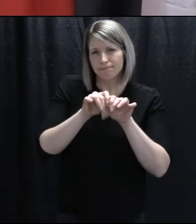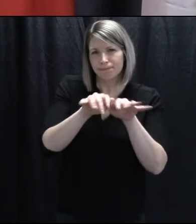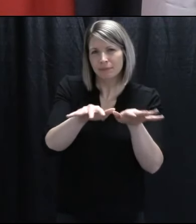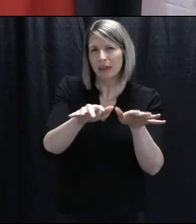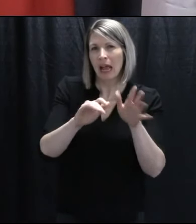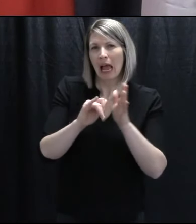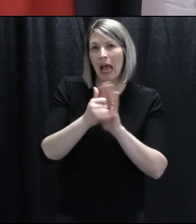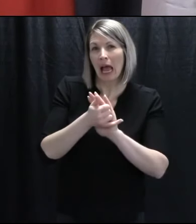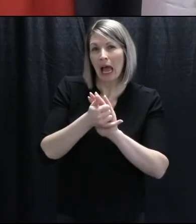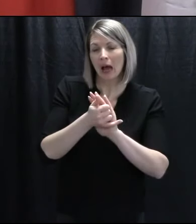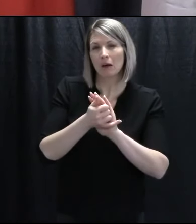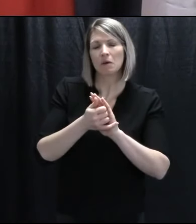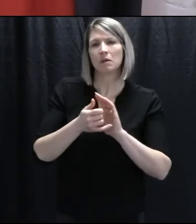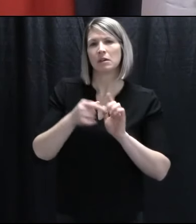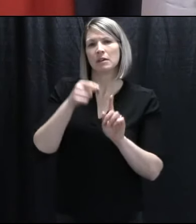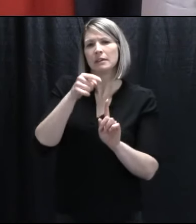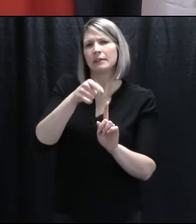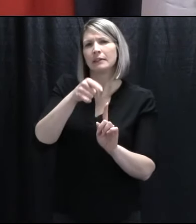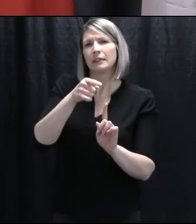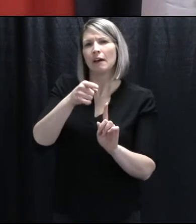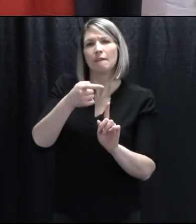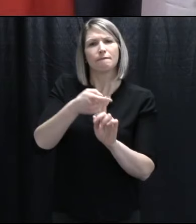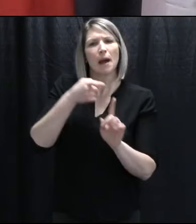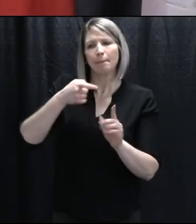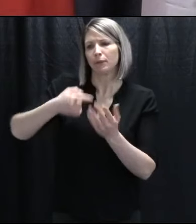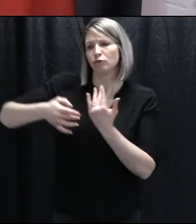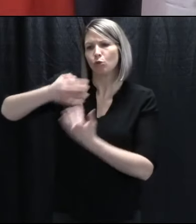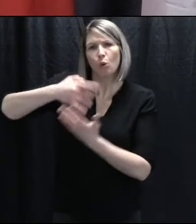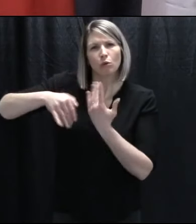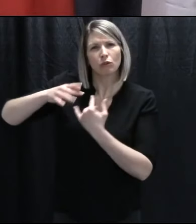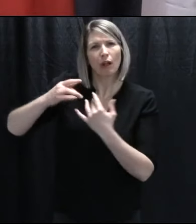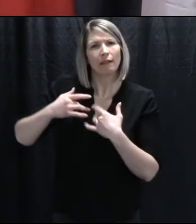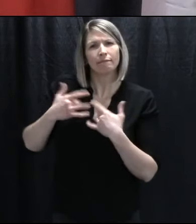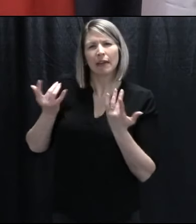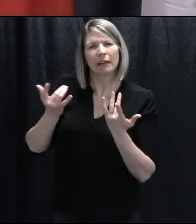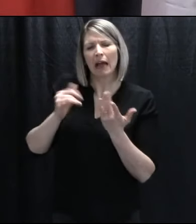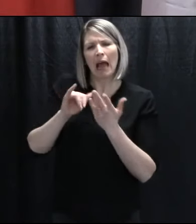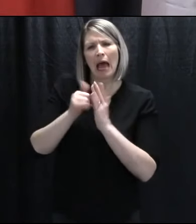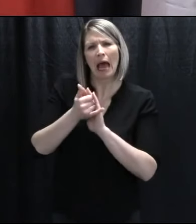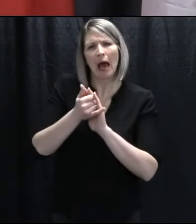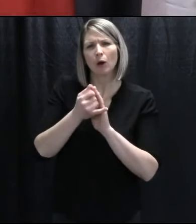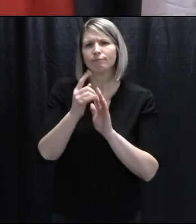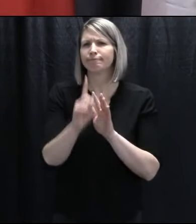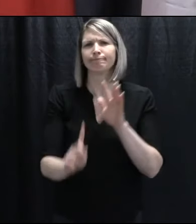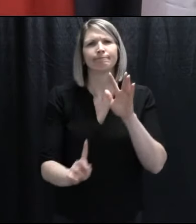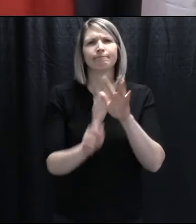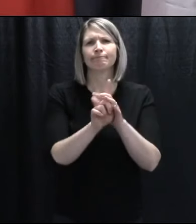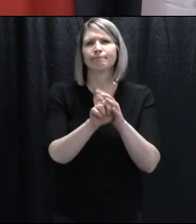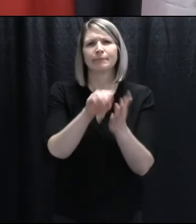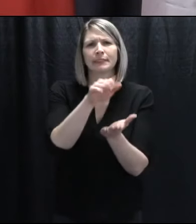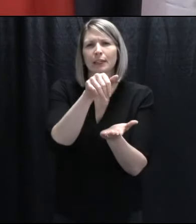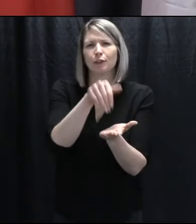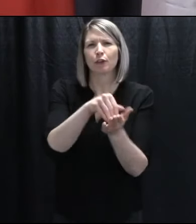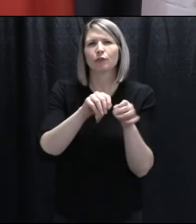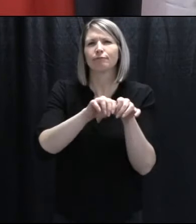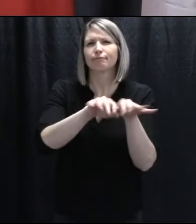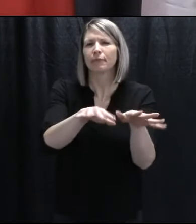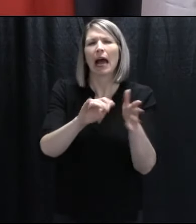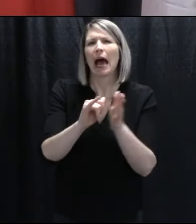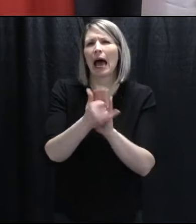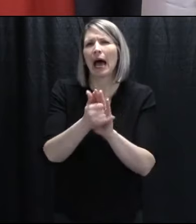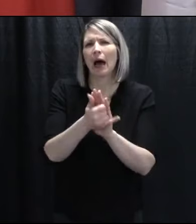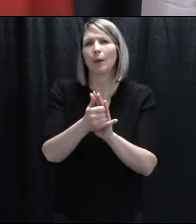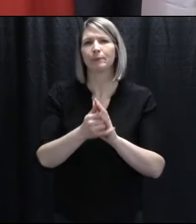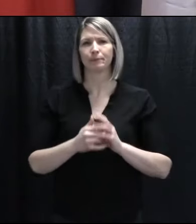Was it a social event? Something about how it occurred so that the public can avoid that kind of thing.